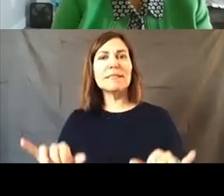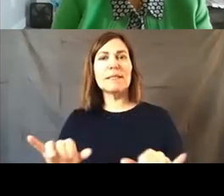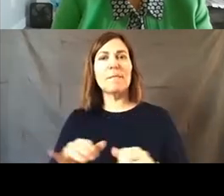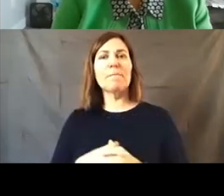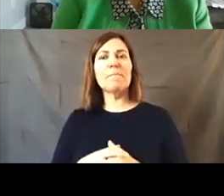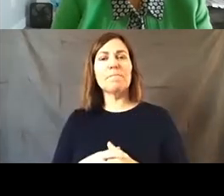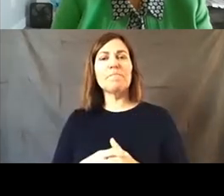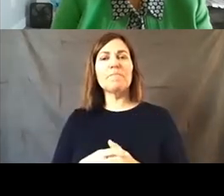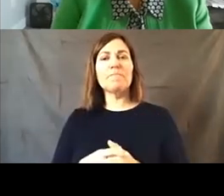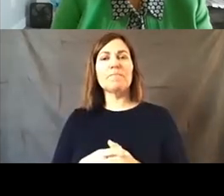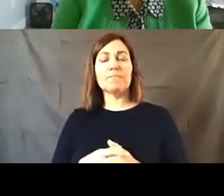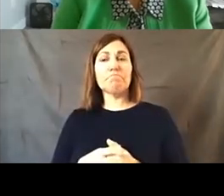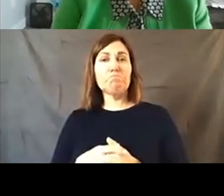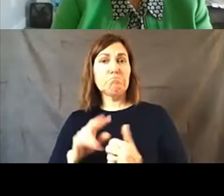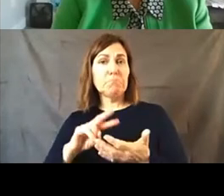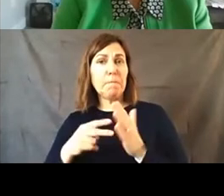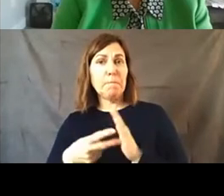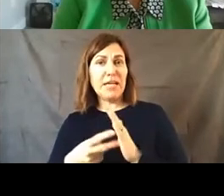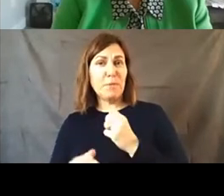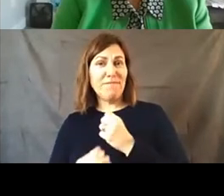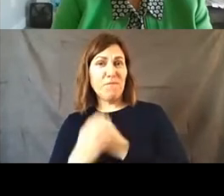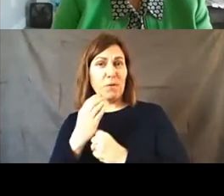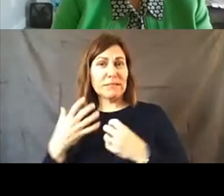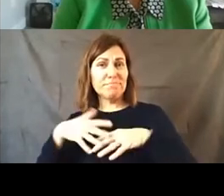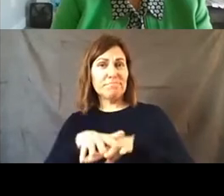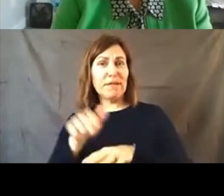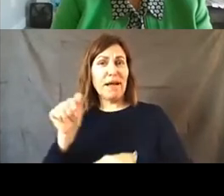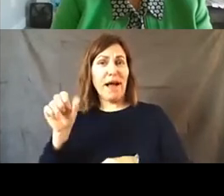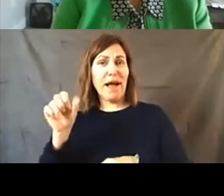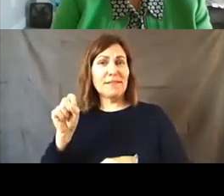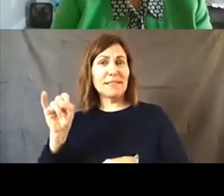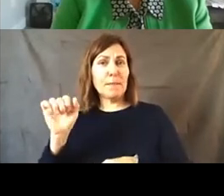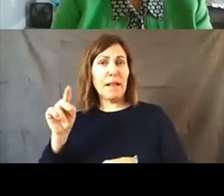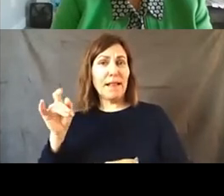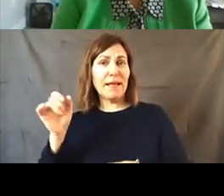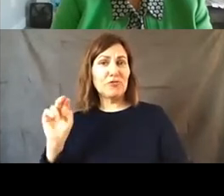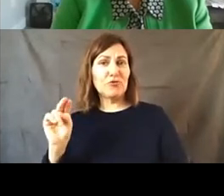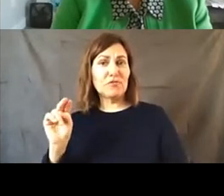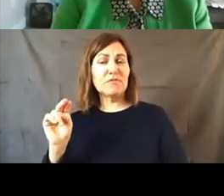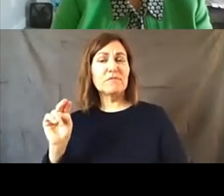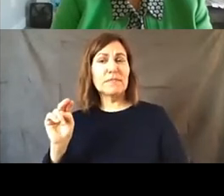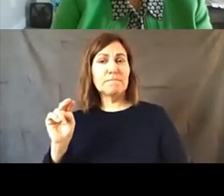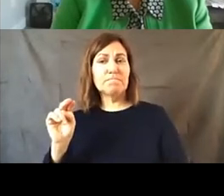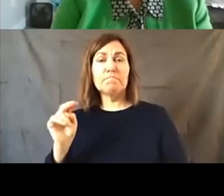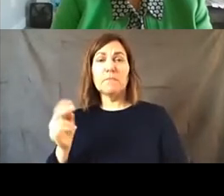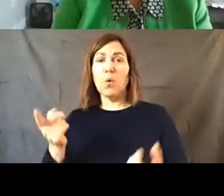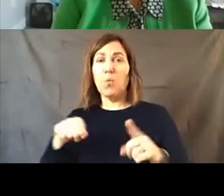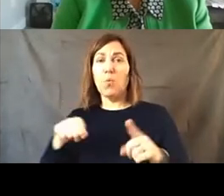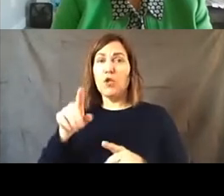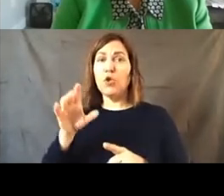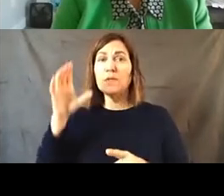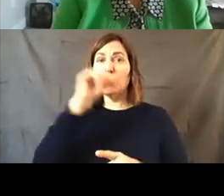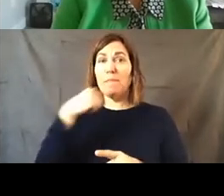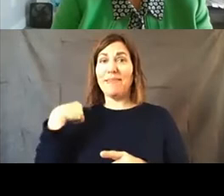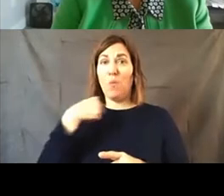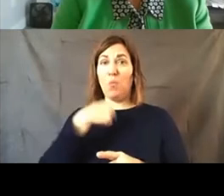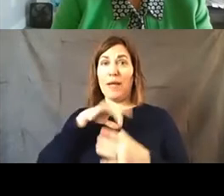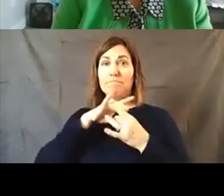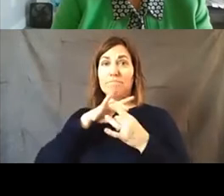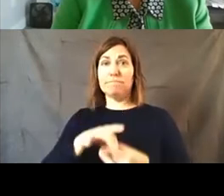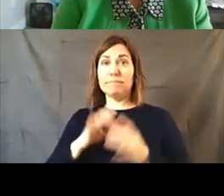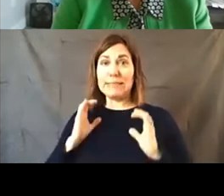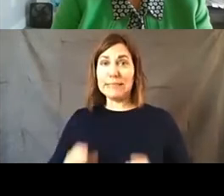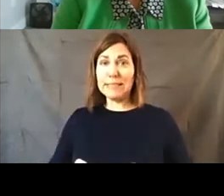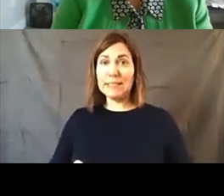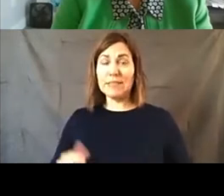mean by being forcibly assimilated? When you assume that we are your citizens, when we are treated like